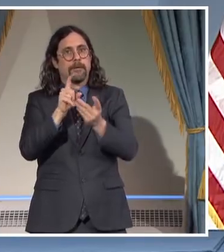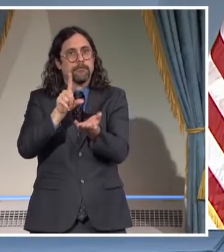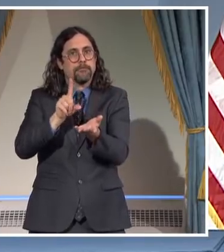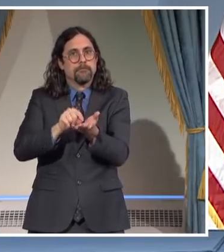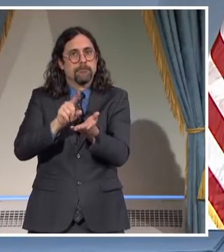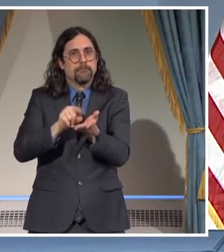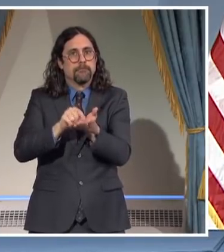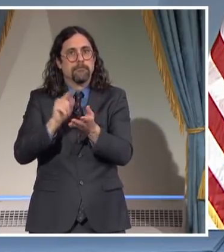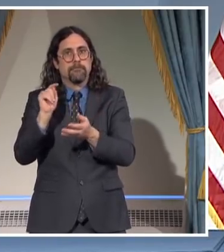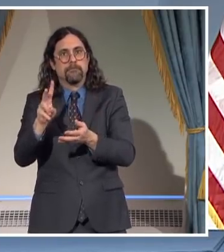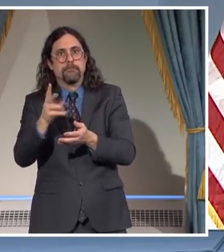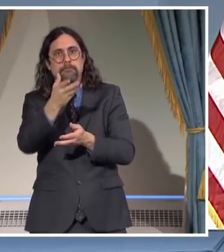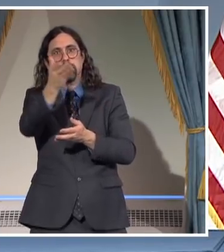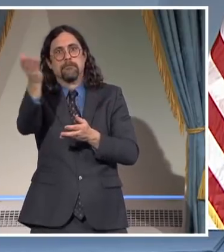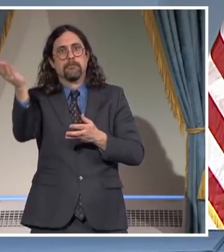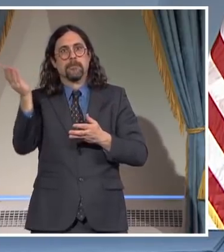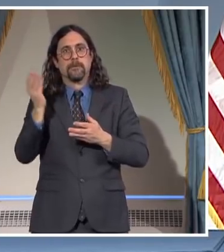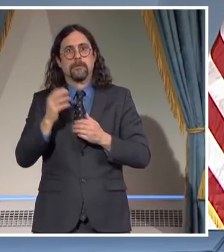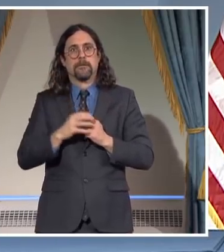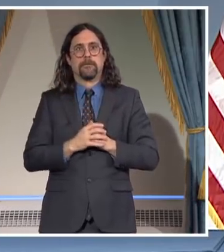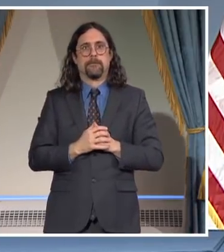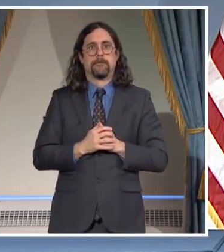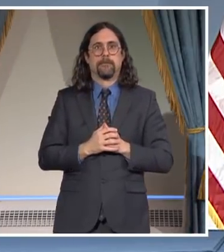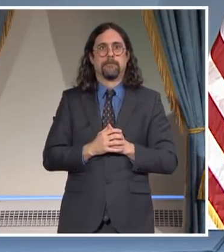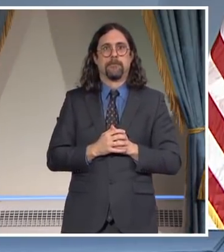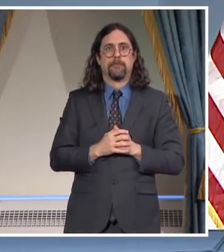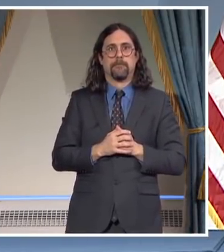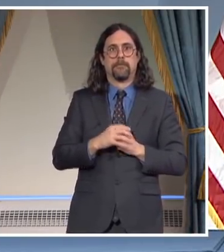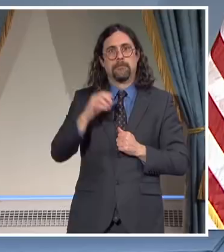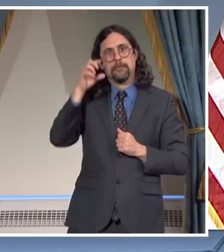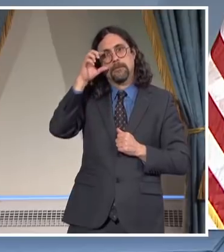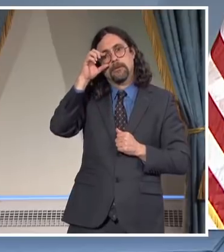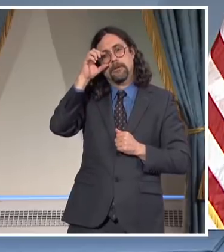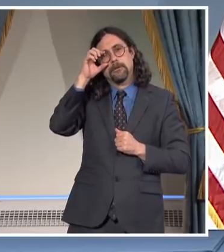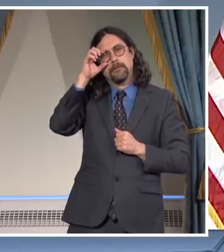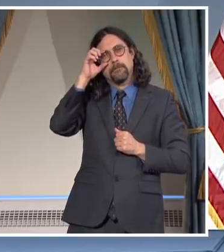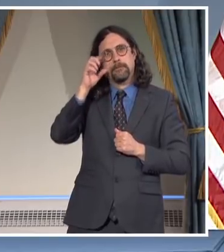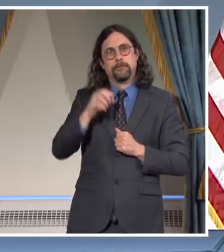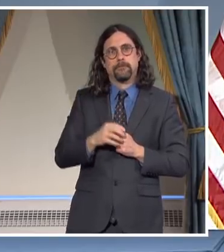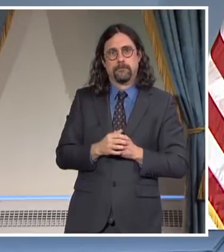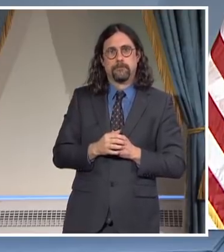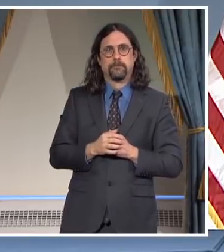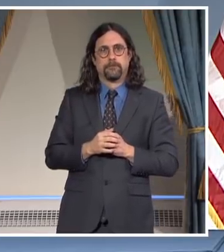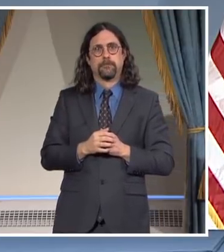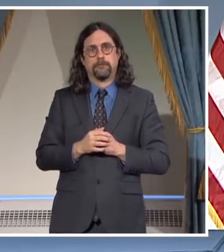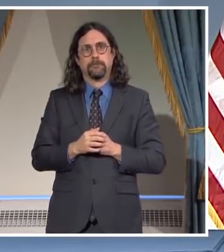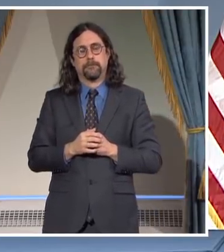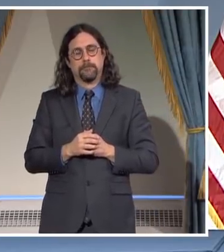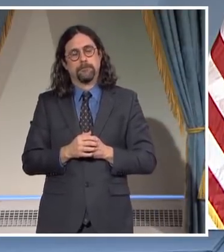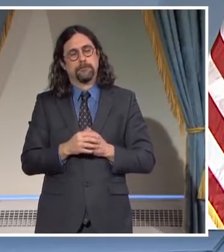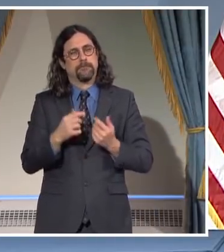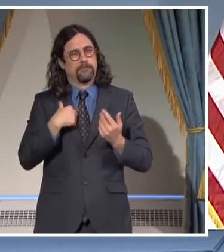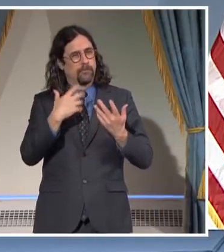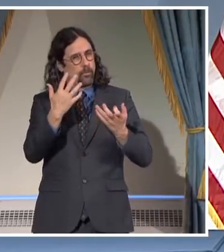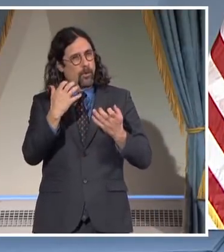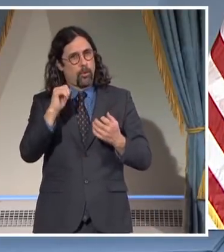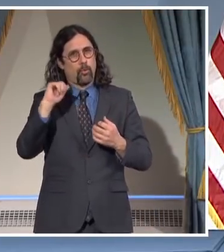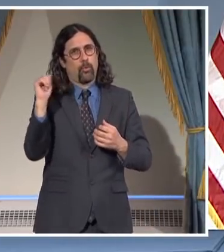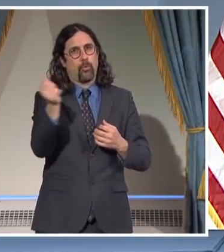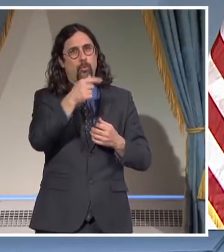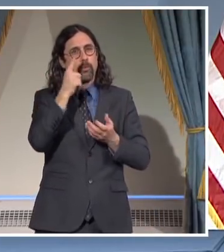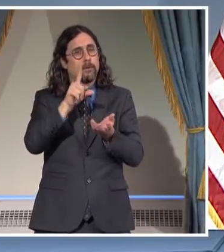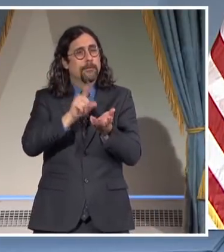one question per reporter, and we'll come back around if we have time. So with that, we're going to start with Kathleen from Patch.